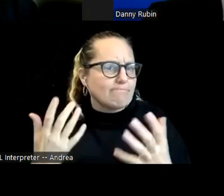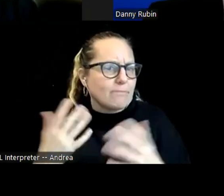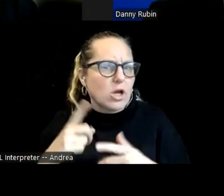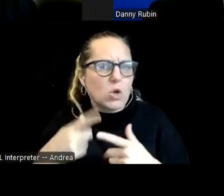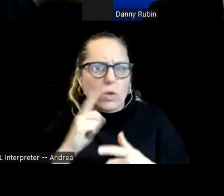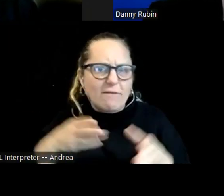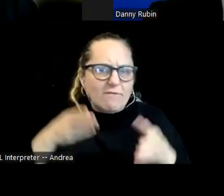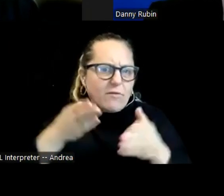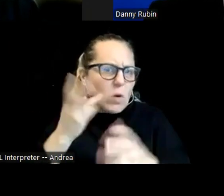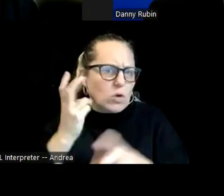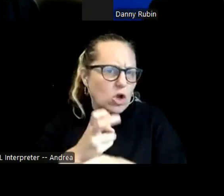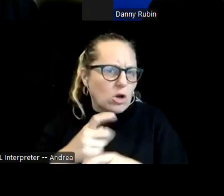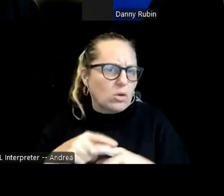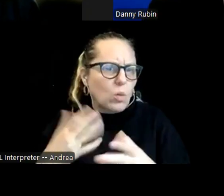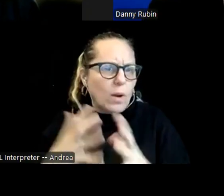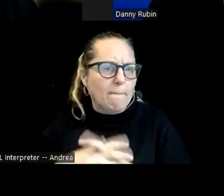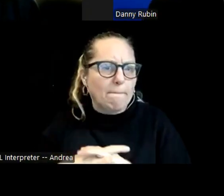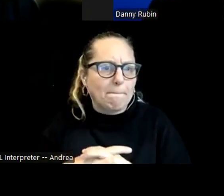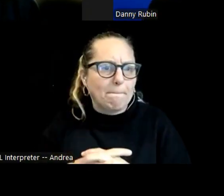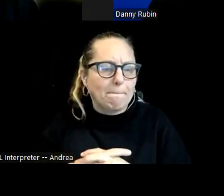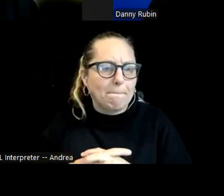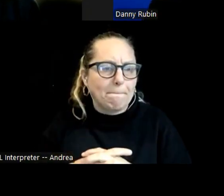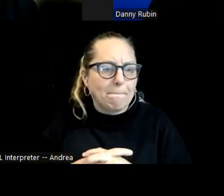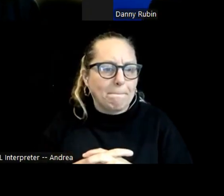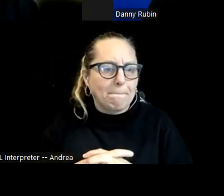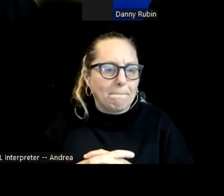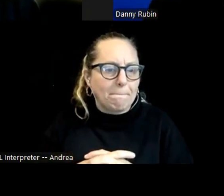hard? What would you say to that?